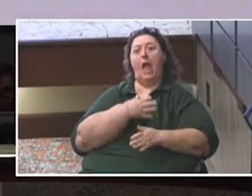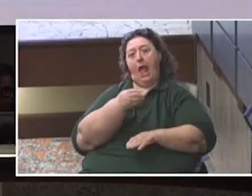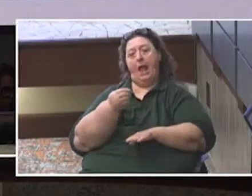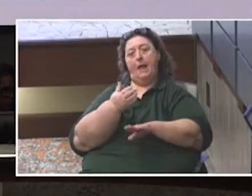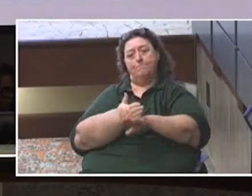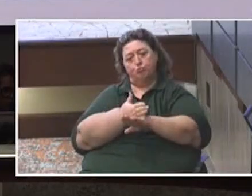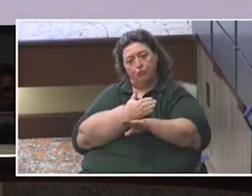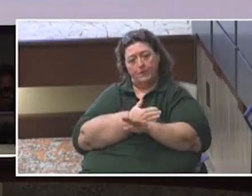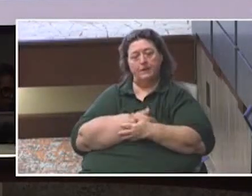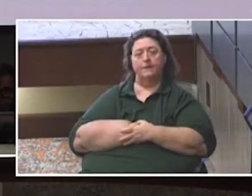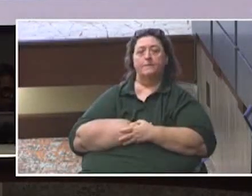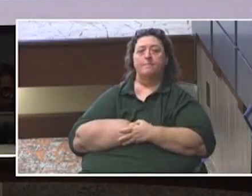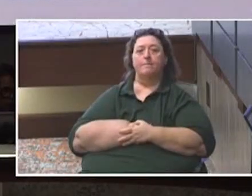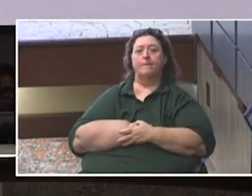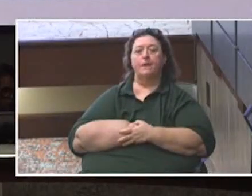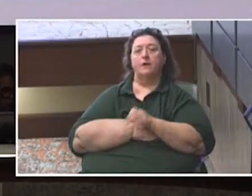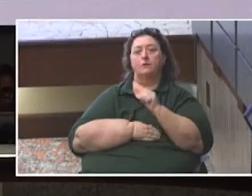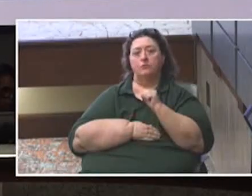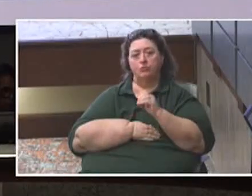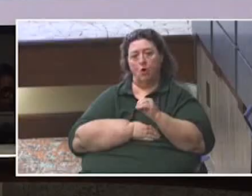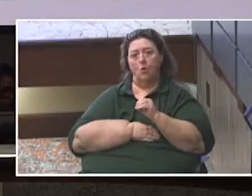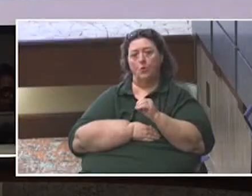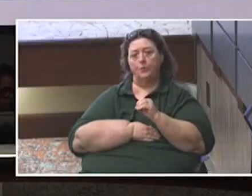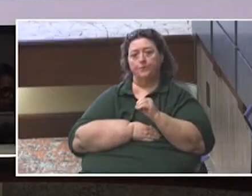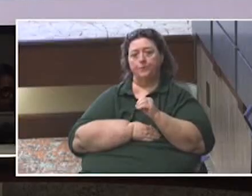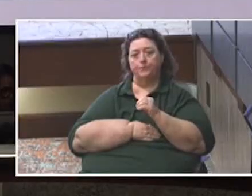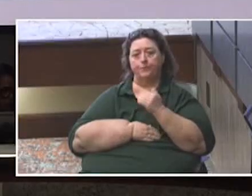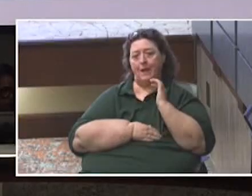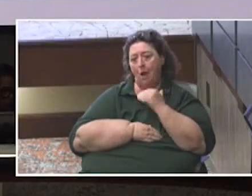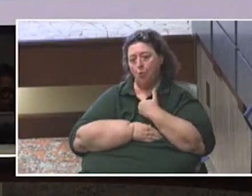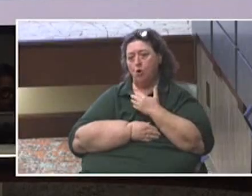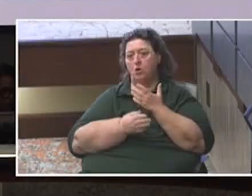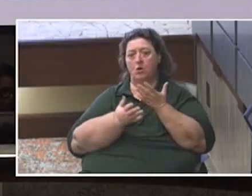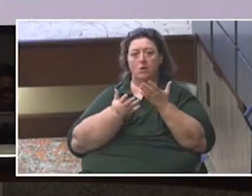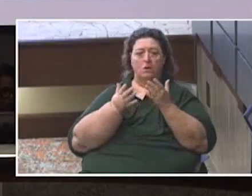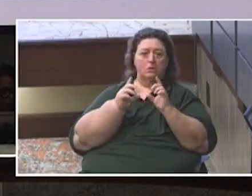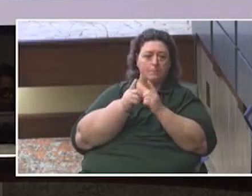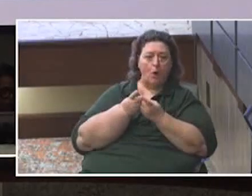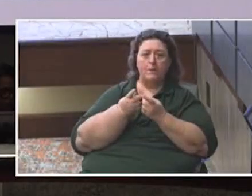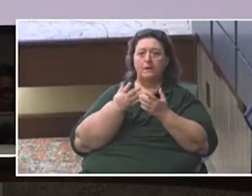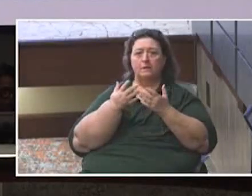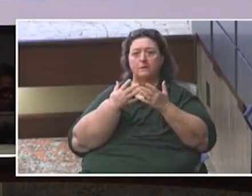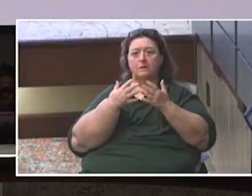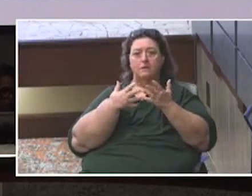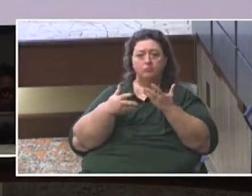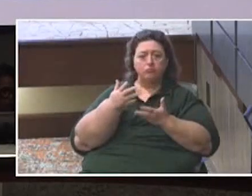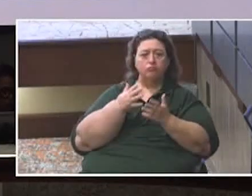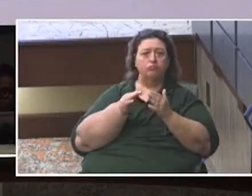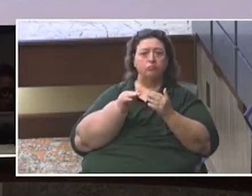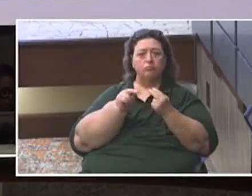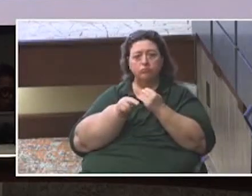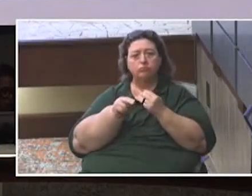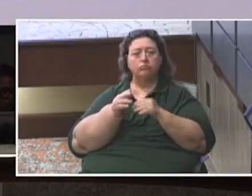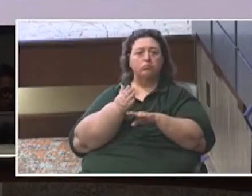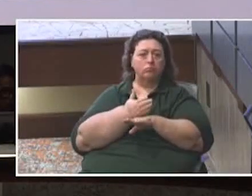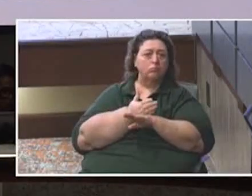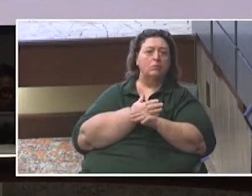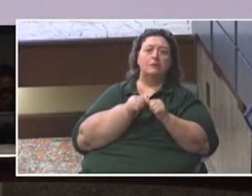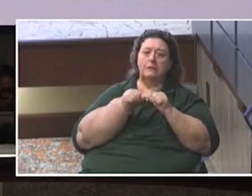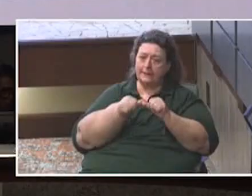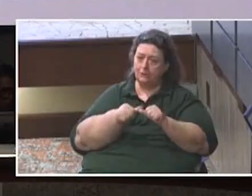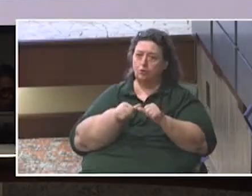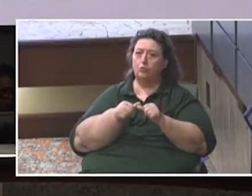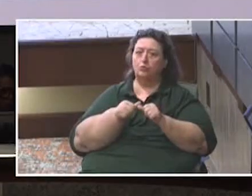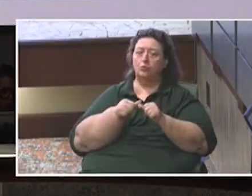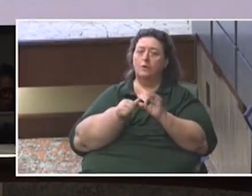improvements so that our infrastructure department and our public works department can continue with the street